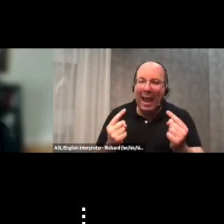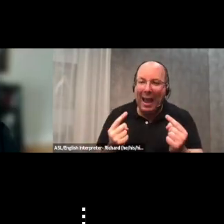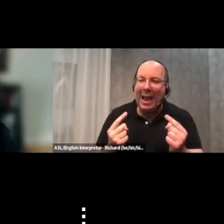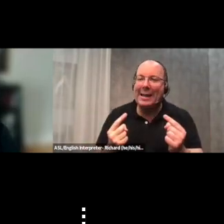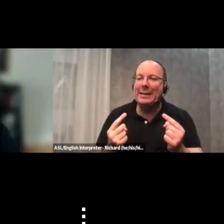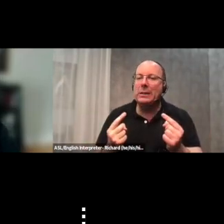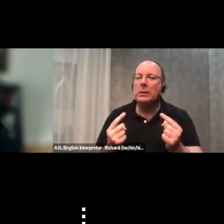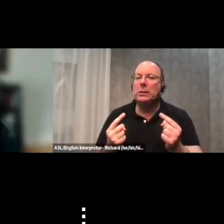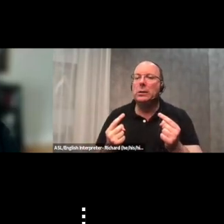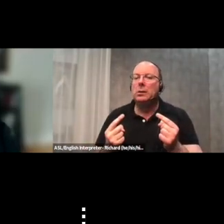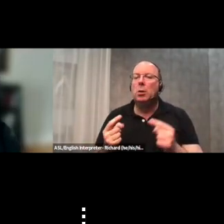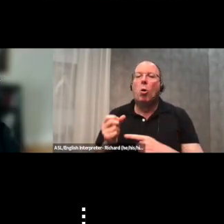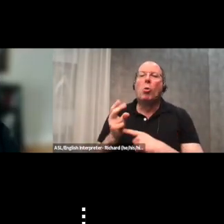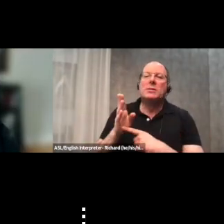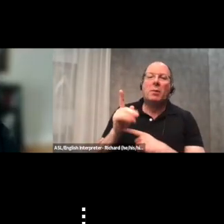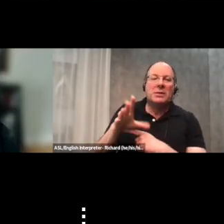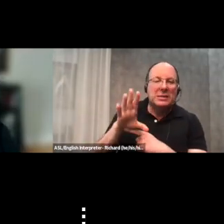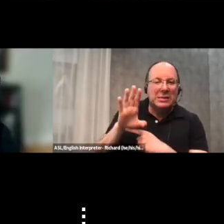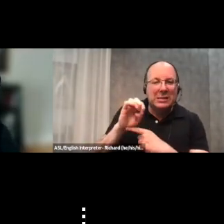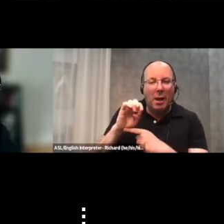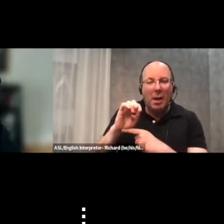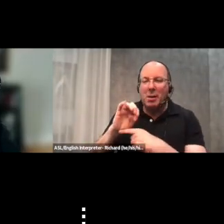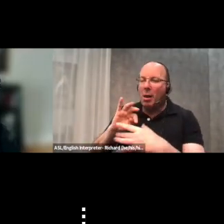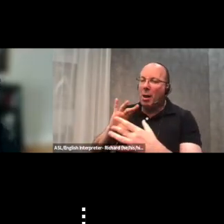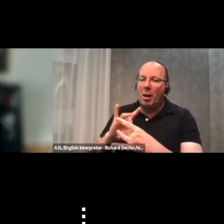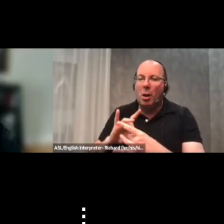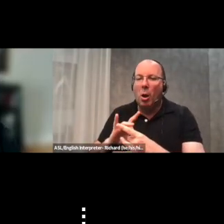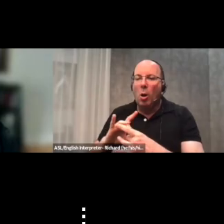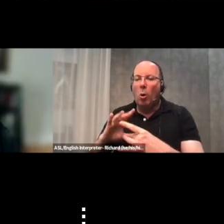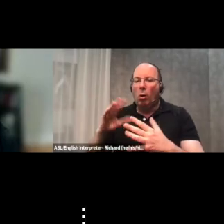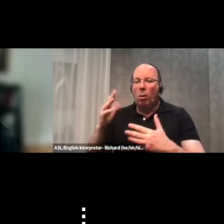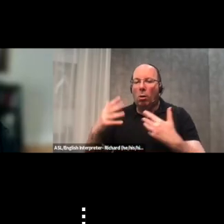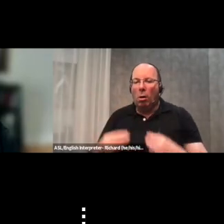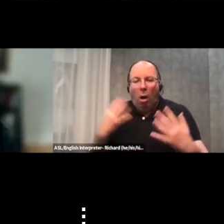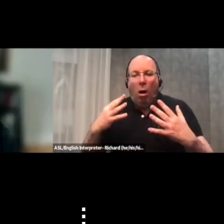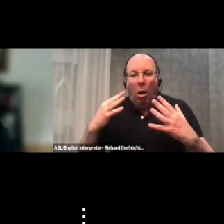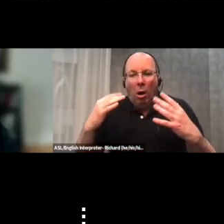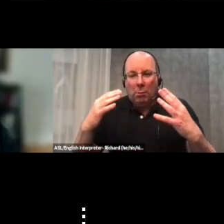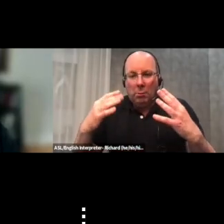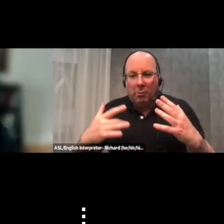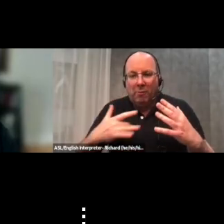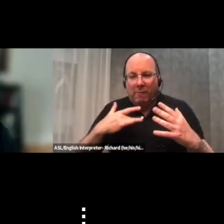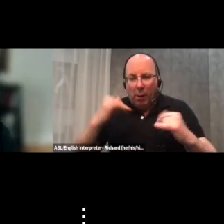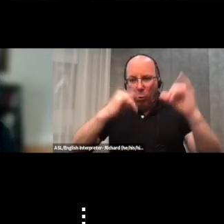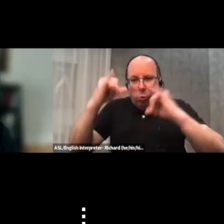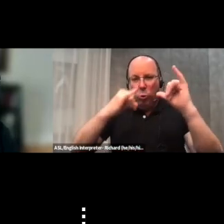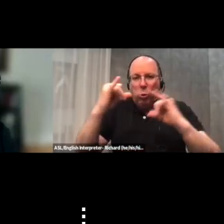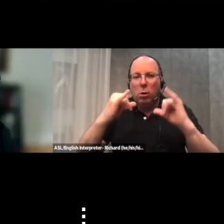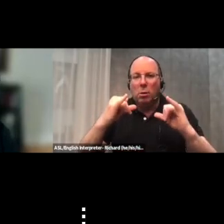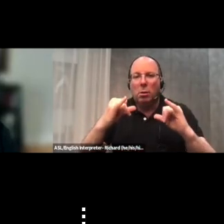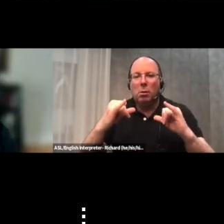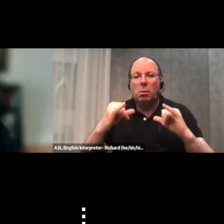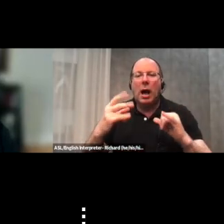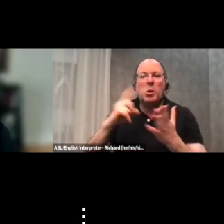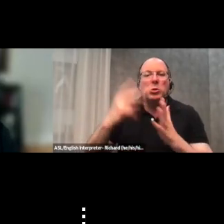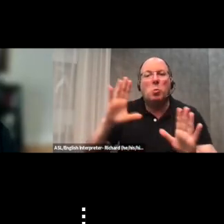or just subspace, or may bring up intense feelings, we need to engage in aftercare. And actually, I see two